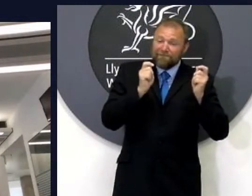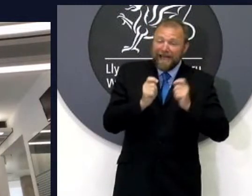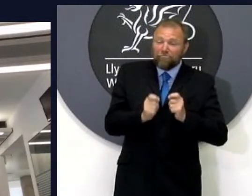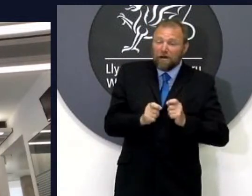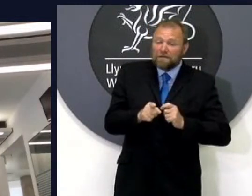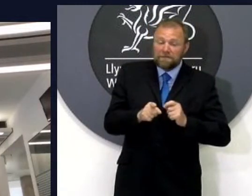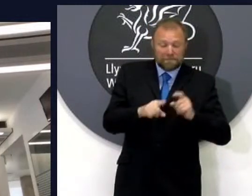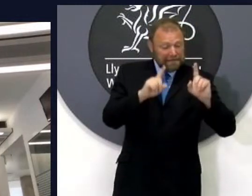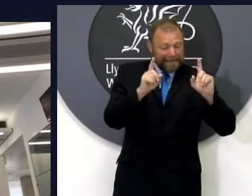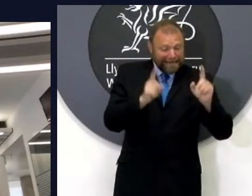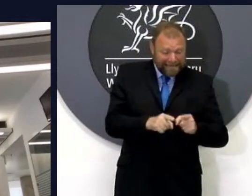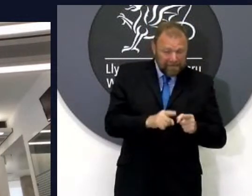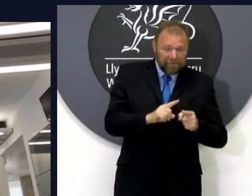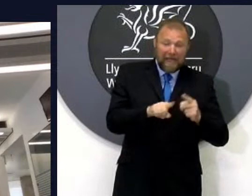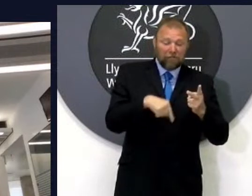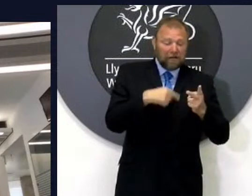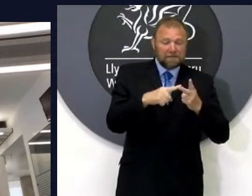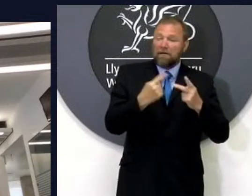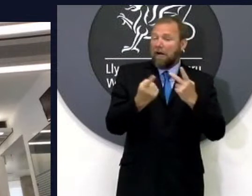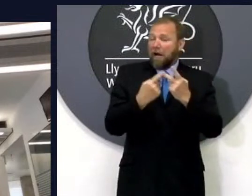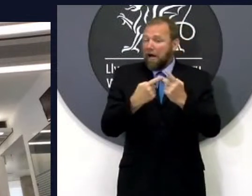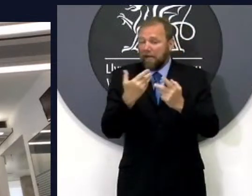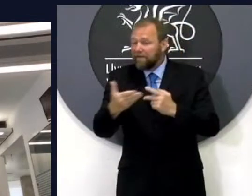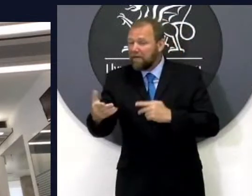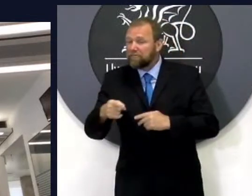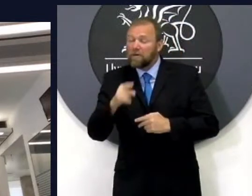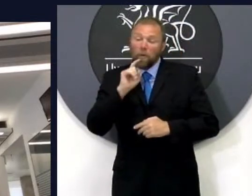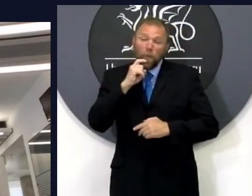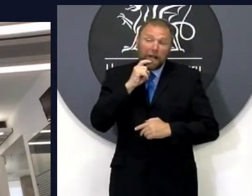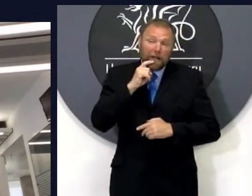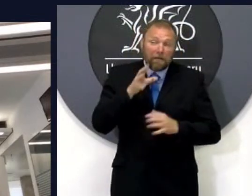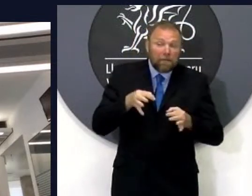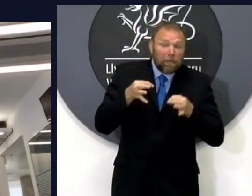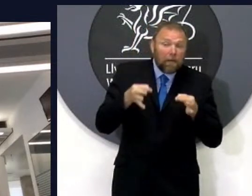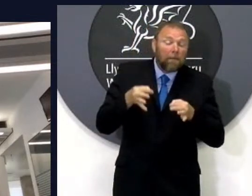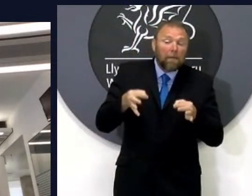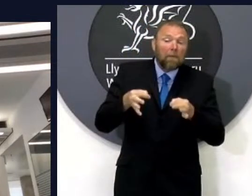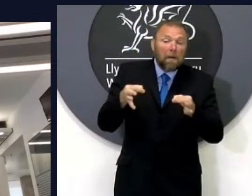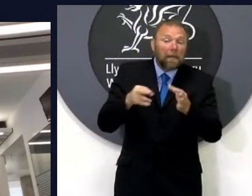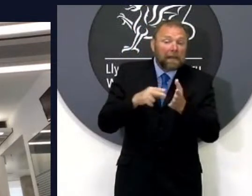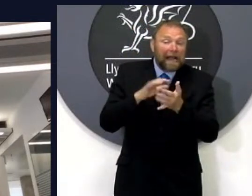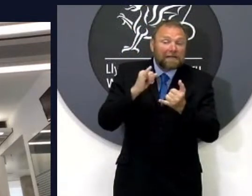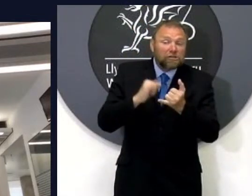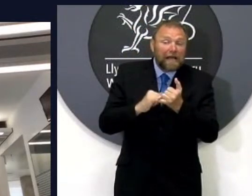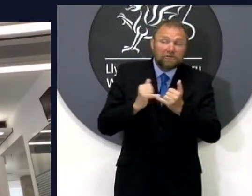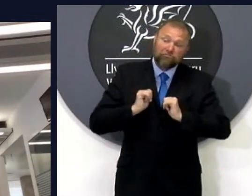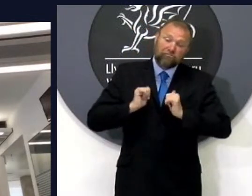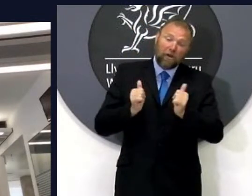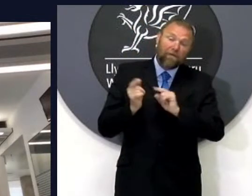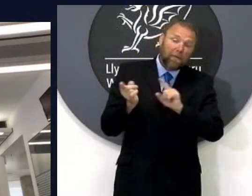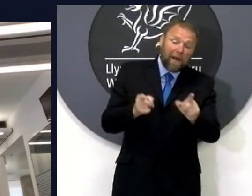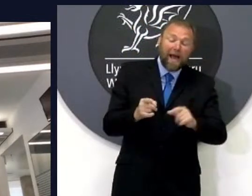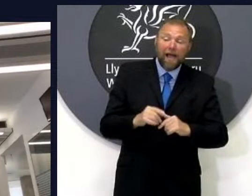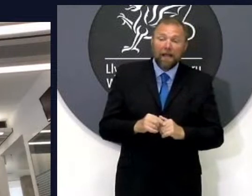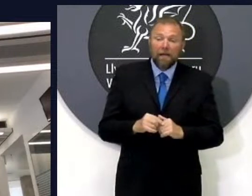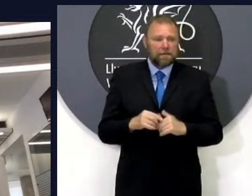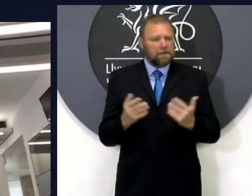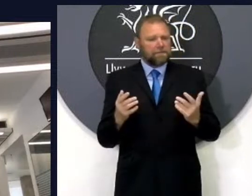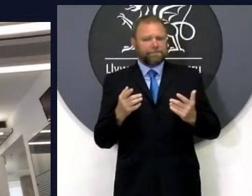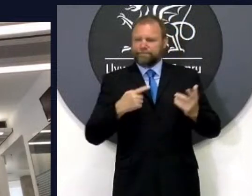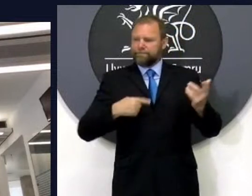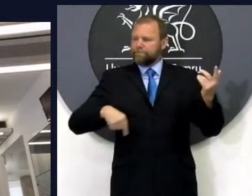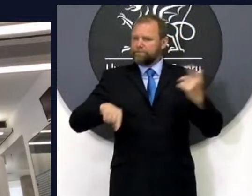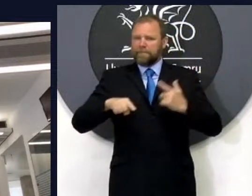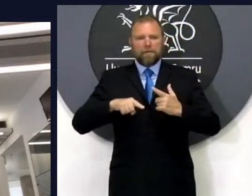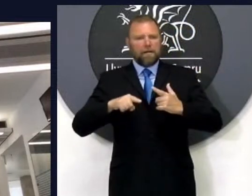will prevent or delay the recovery of the NHS and its return to something that the public might recognise, especially when it comes to things